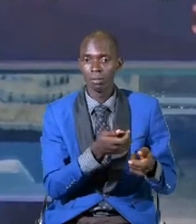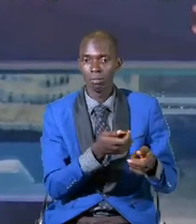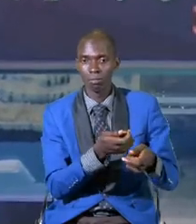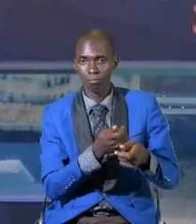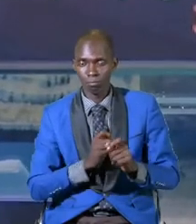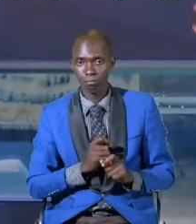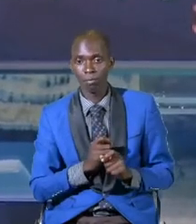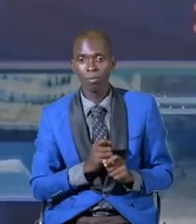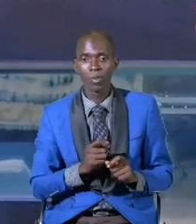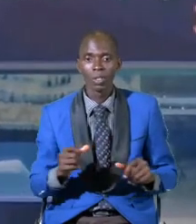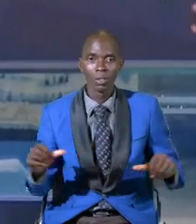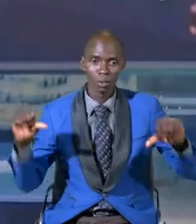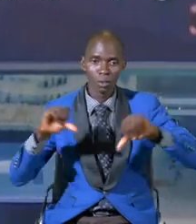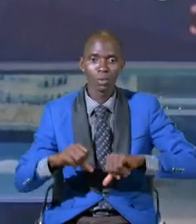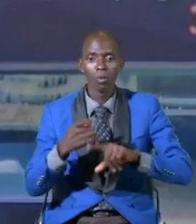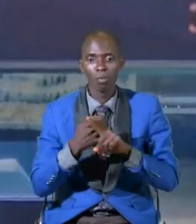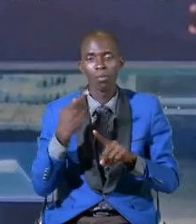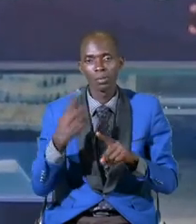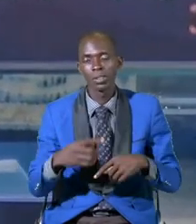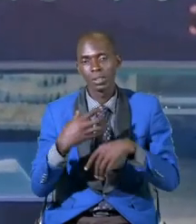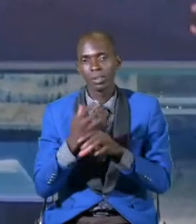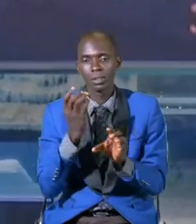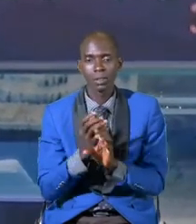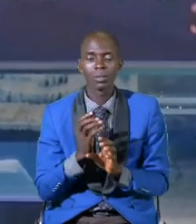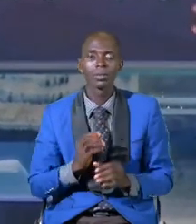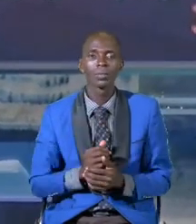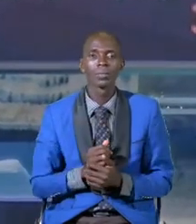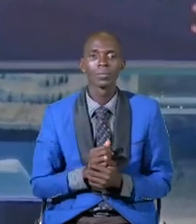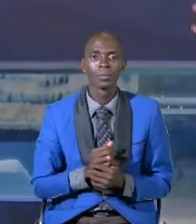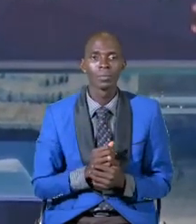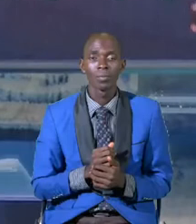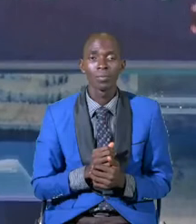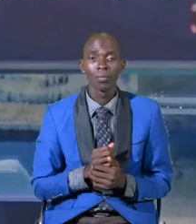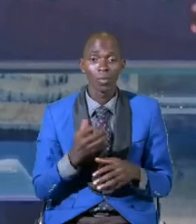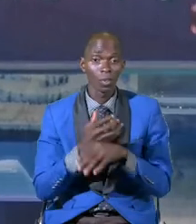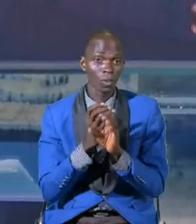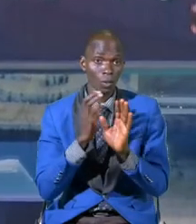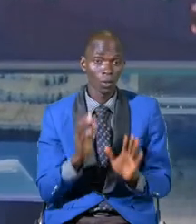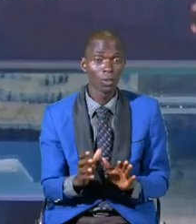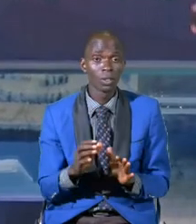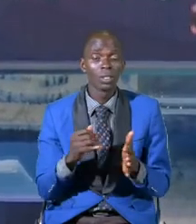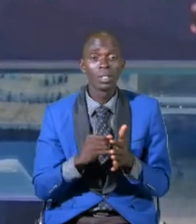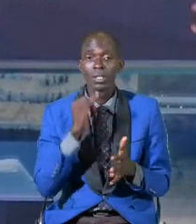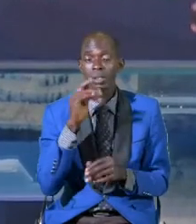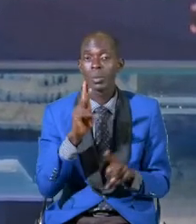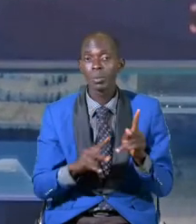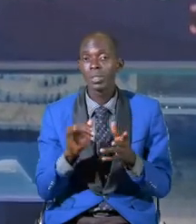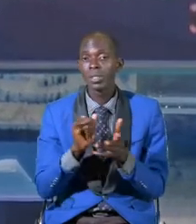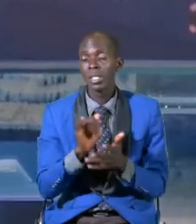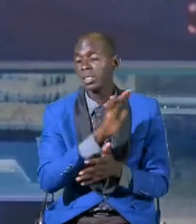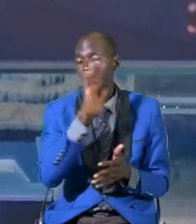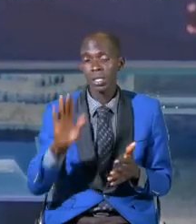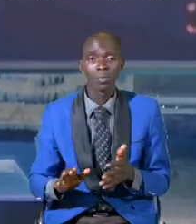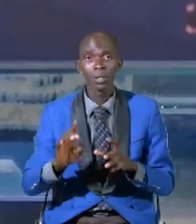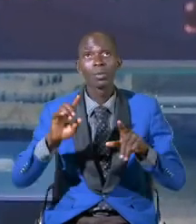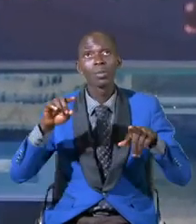condemnation from the Creator. They are the people that never make it. I will not be